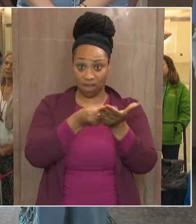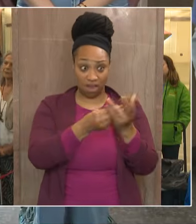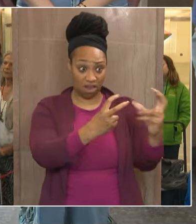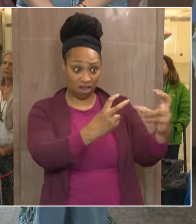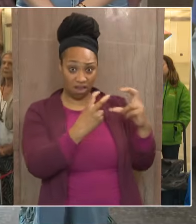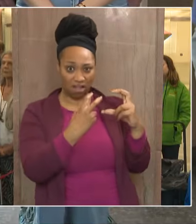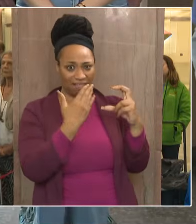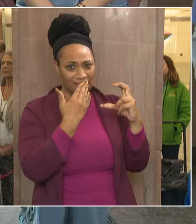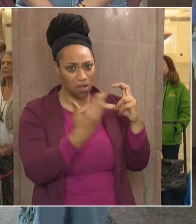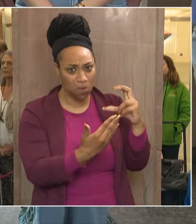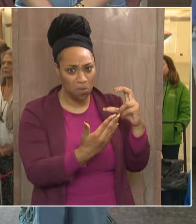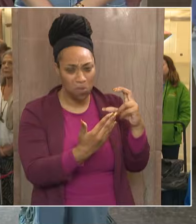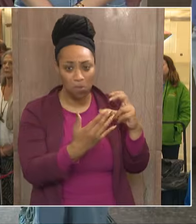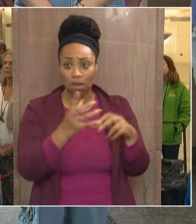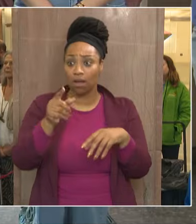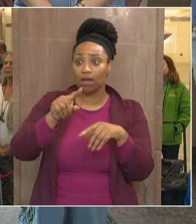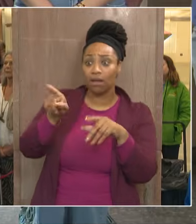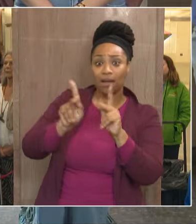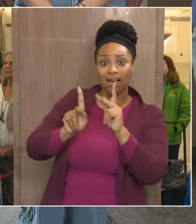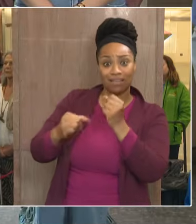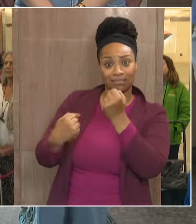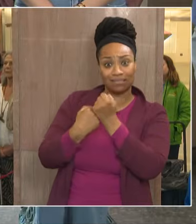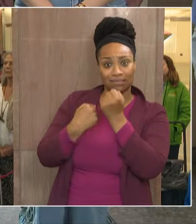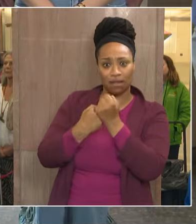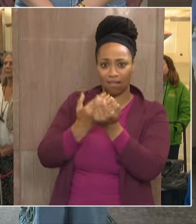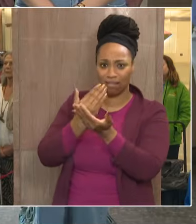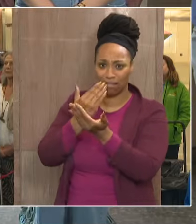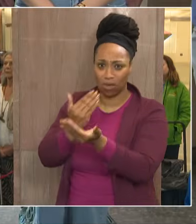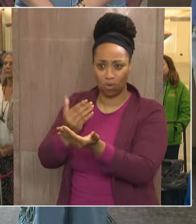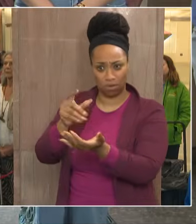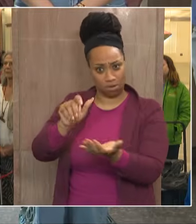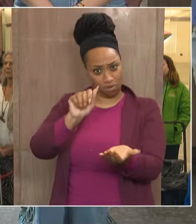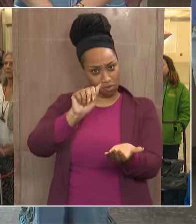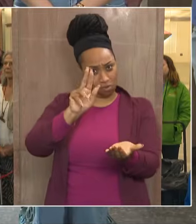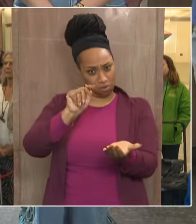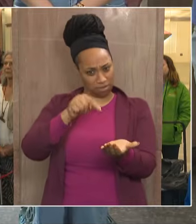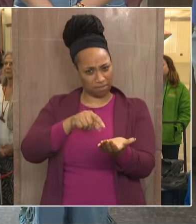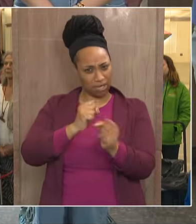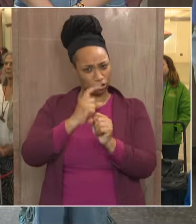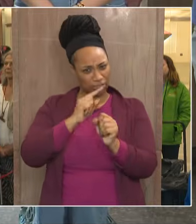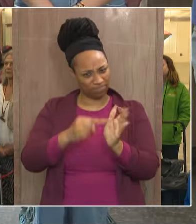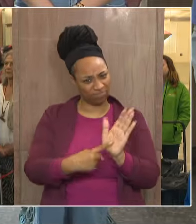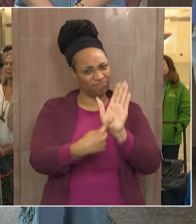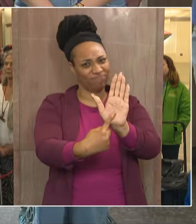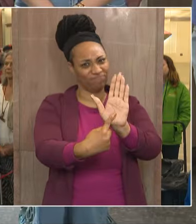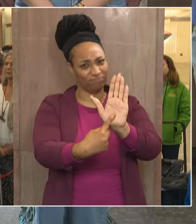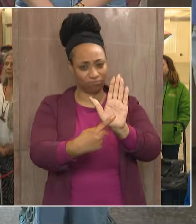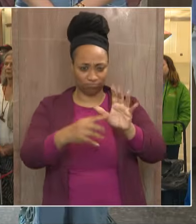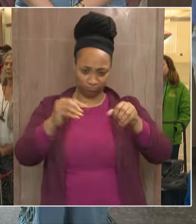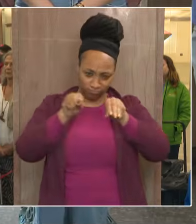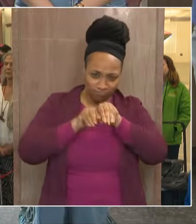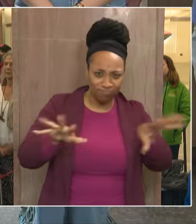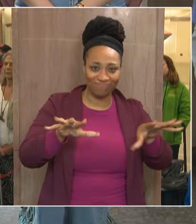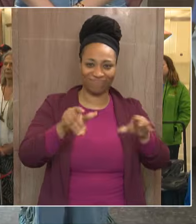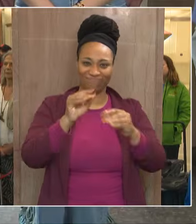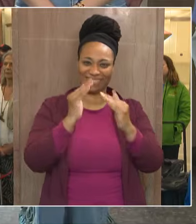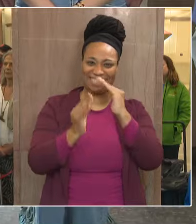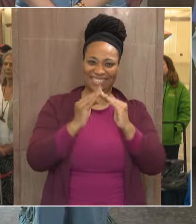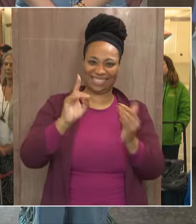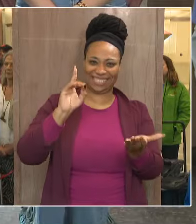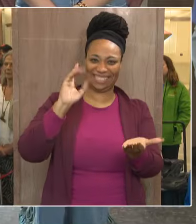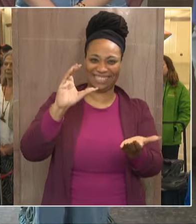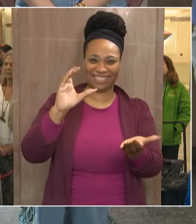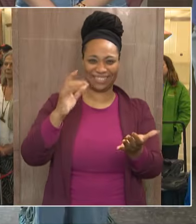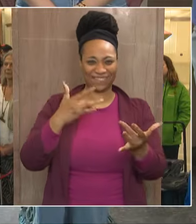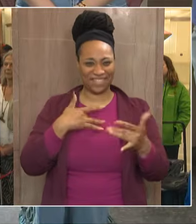arts are an integral part of building a vibrant and livable city. These are the things that make DC one of the best places